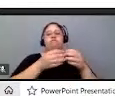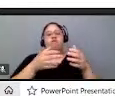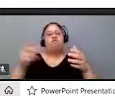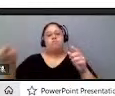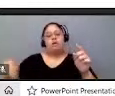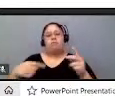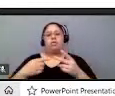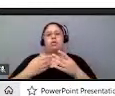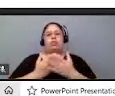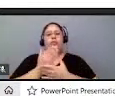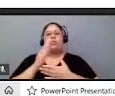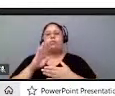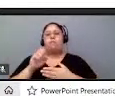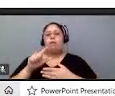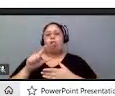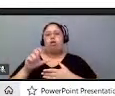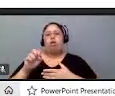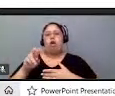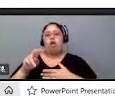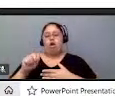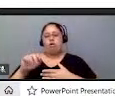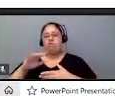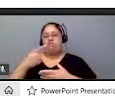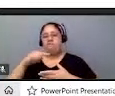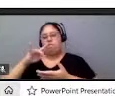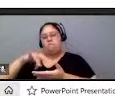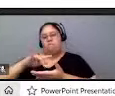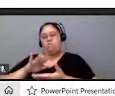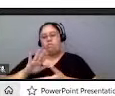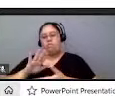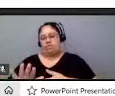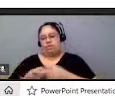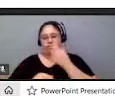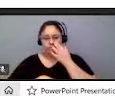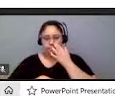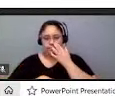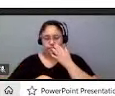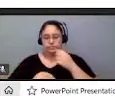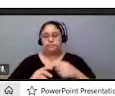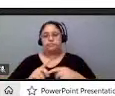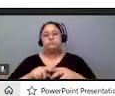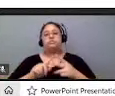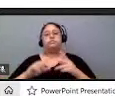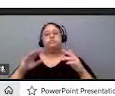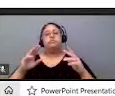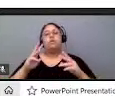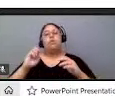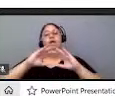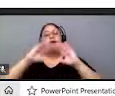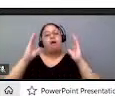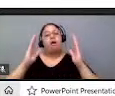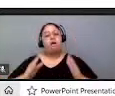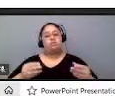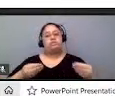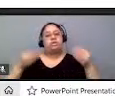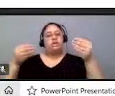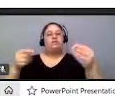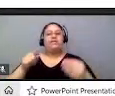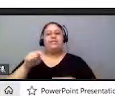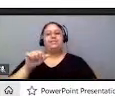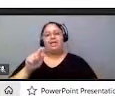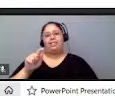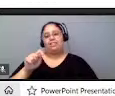through Bon uh for the port uh the second one uh is the warehouse that was awarded to Titan